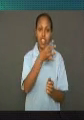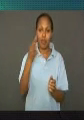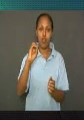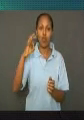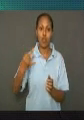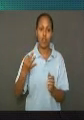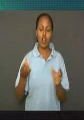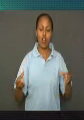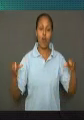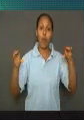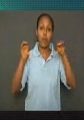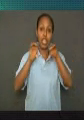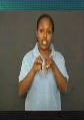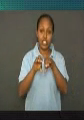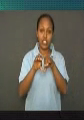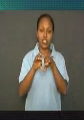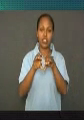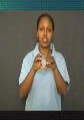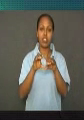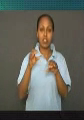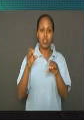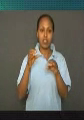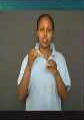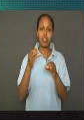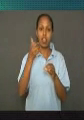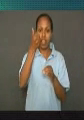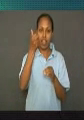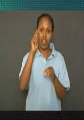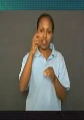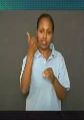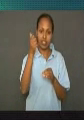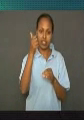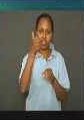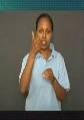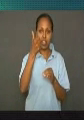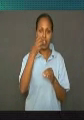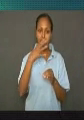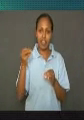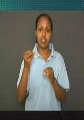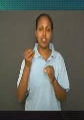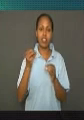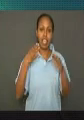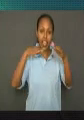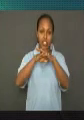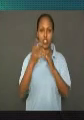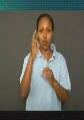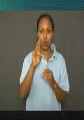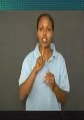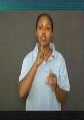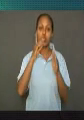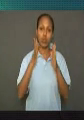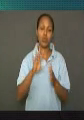of combinations for the AND gate, or its